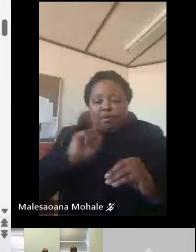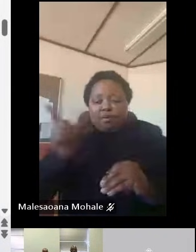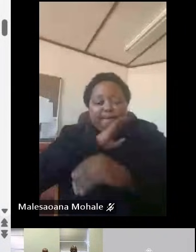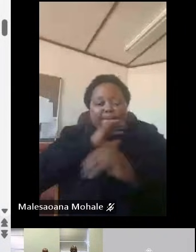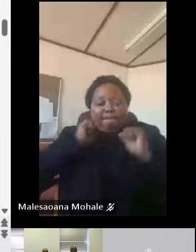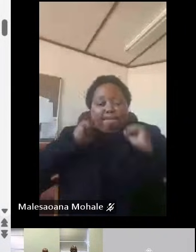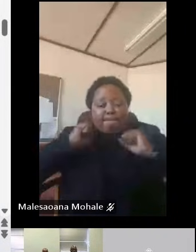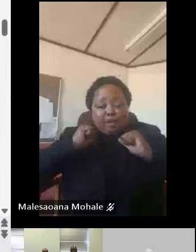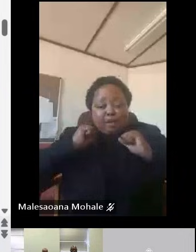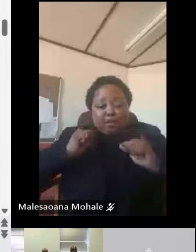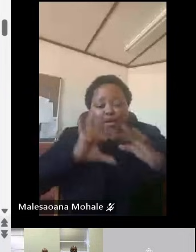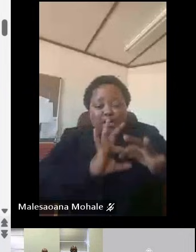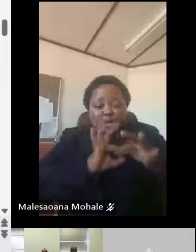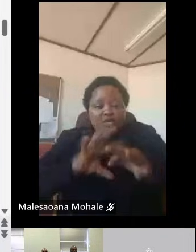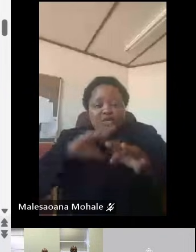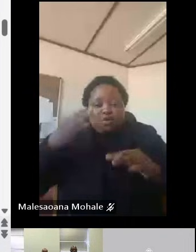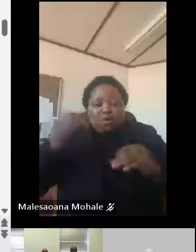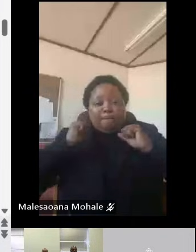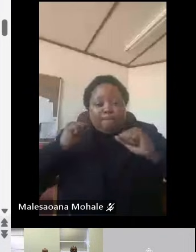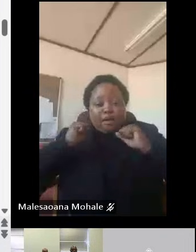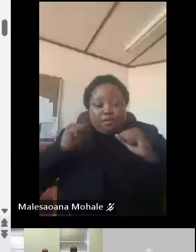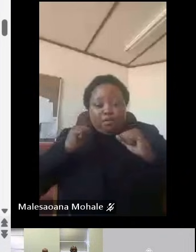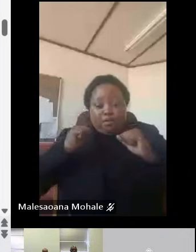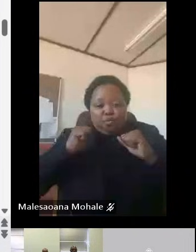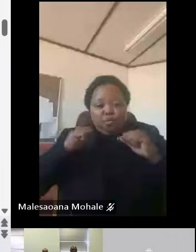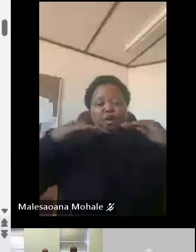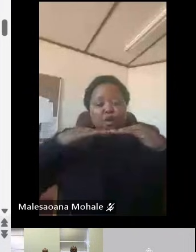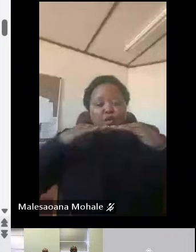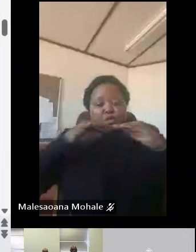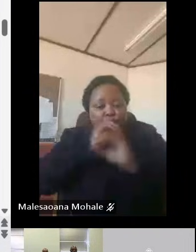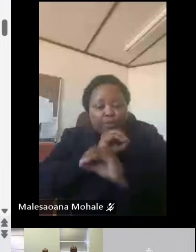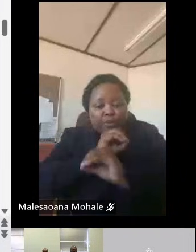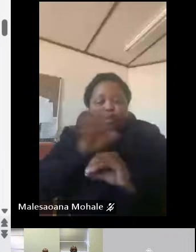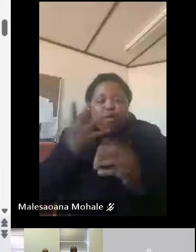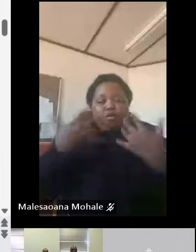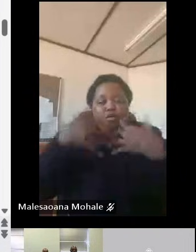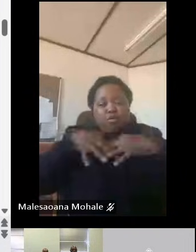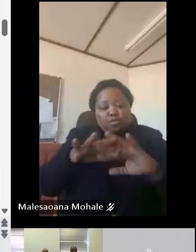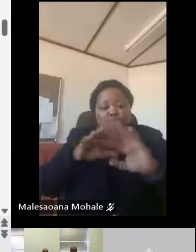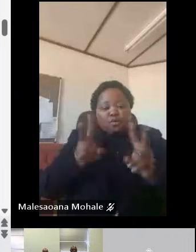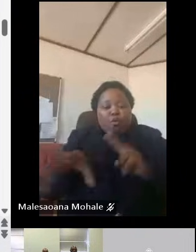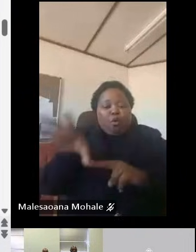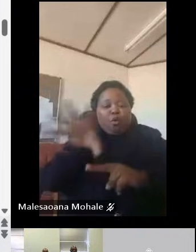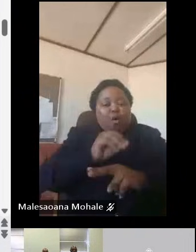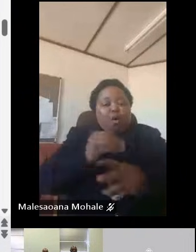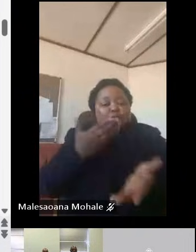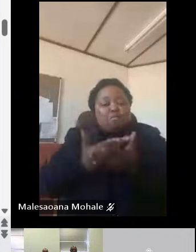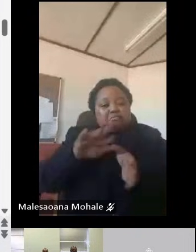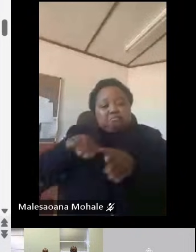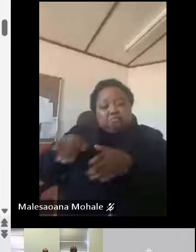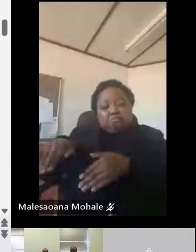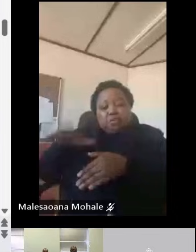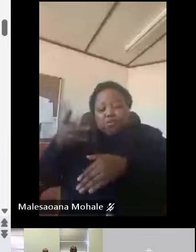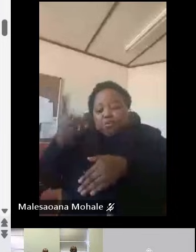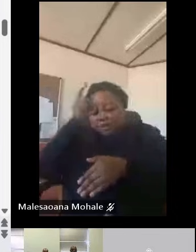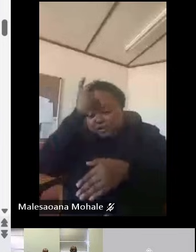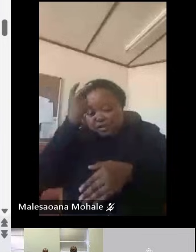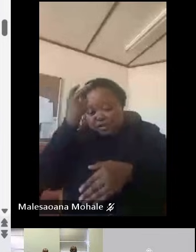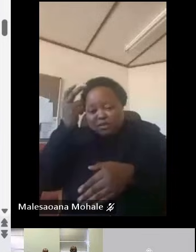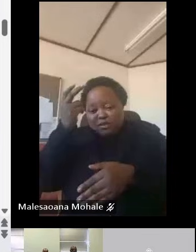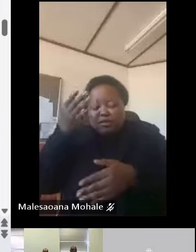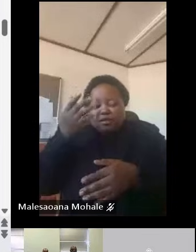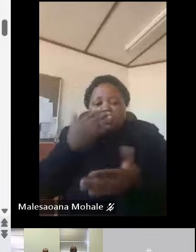inequalities and trying to include everyone who's been left behind and trying to achieve the issue of